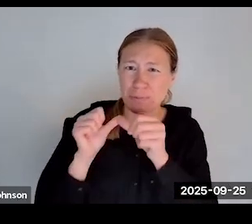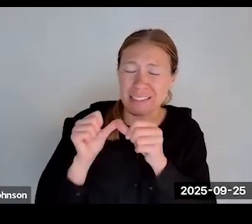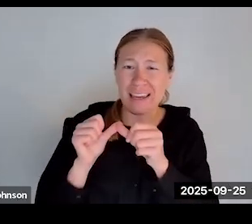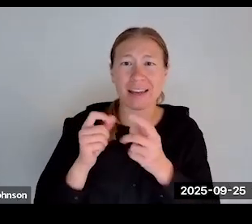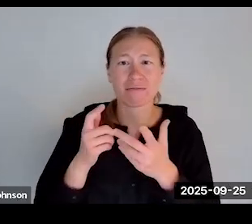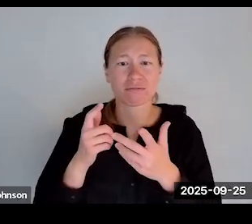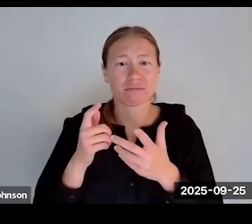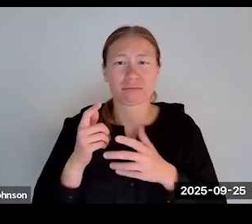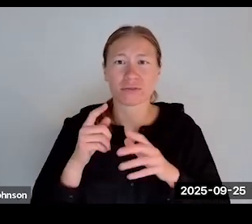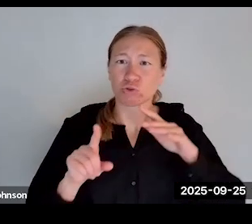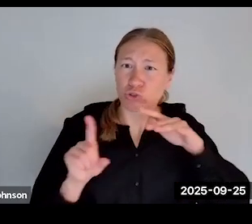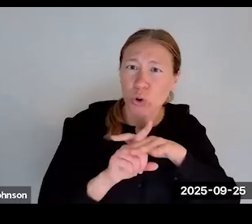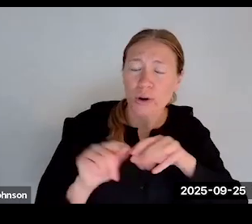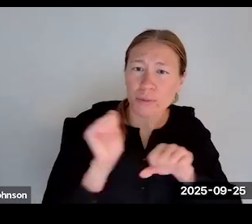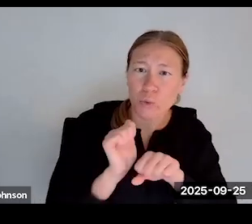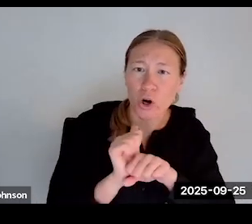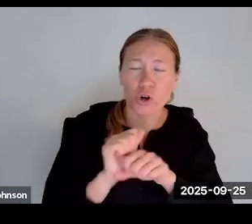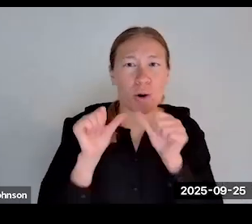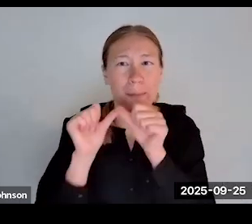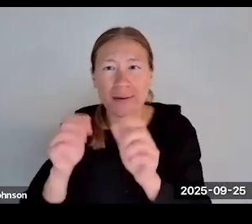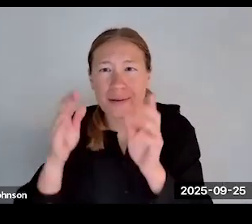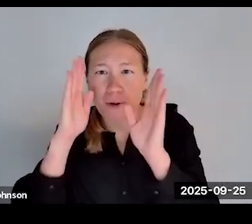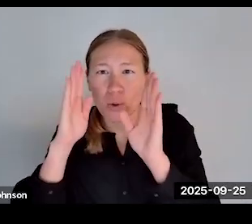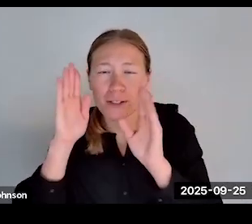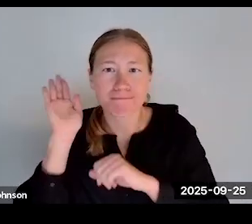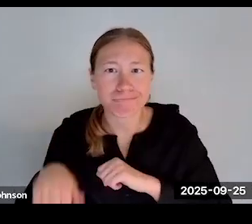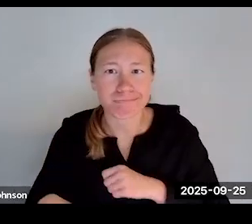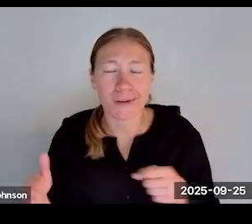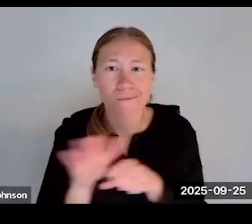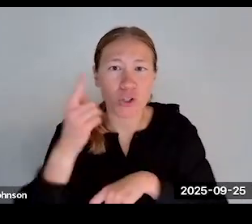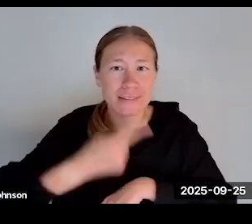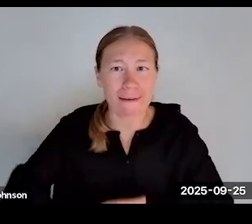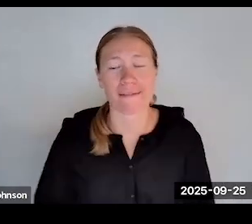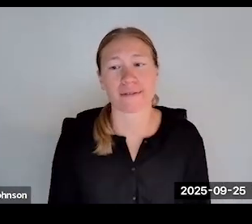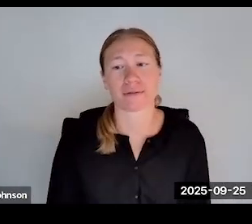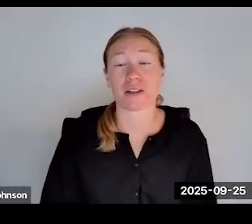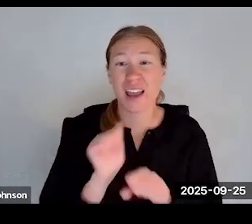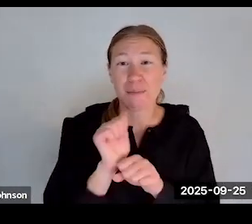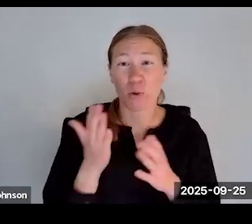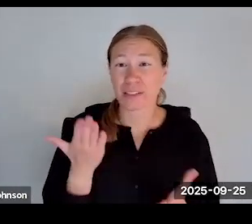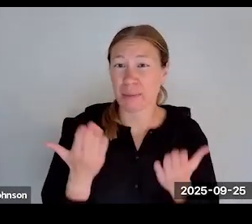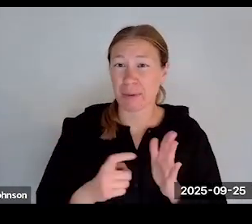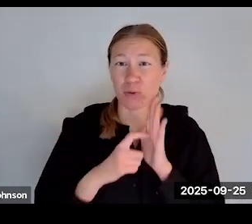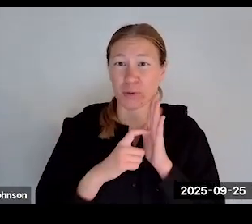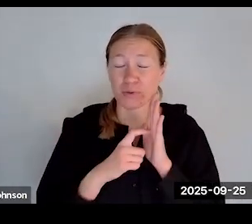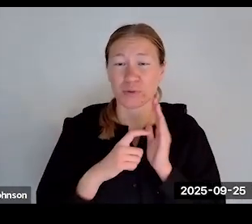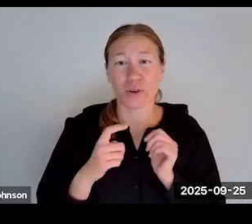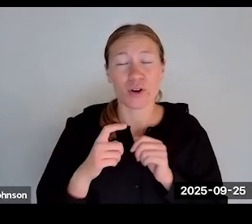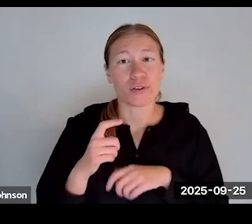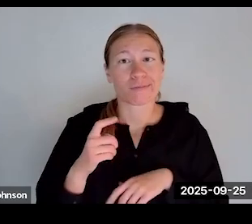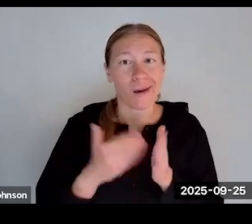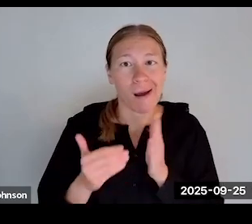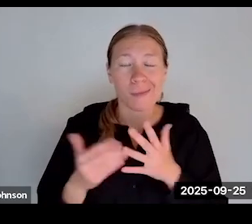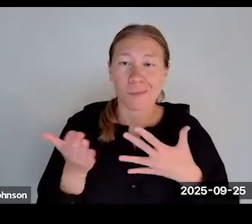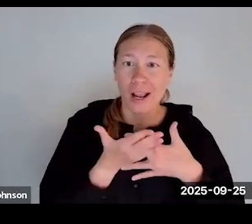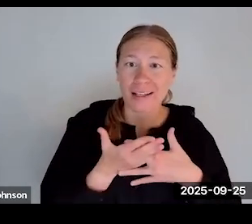consistent attendance or stay fully focused during the day. Employees may need frequent breaks, flexible scheduling,